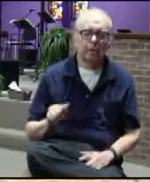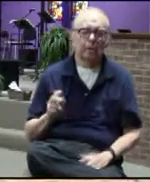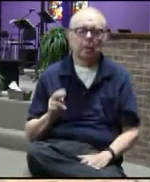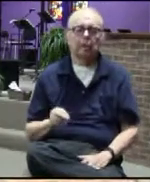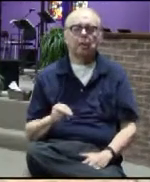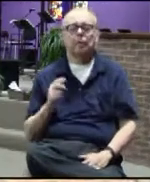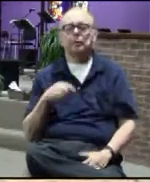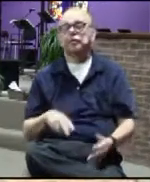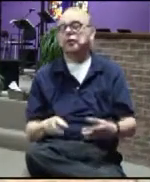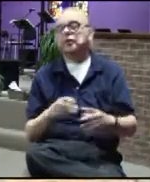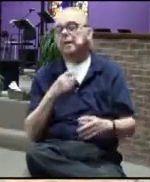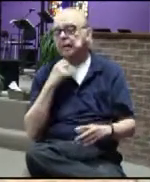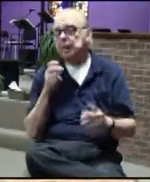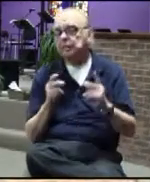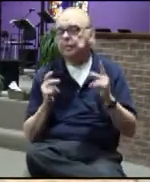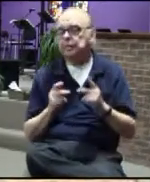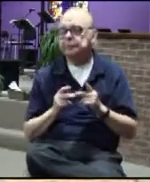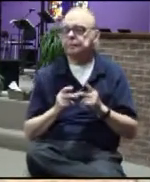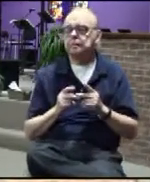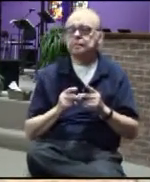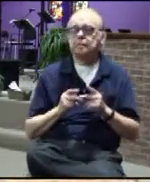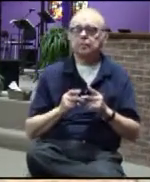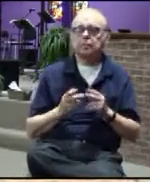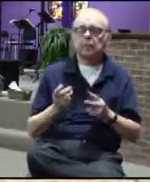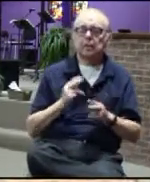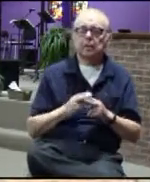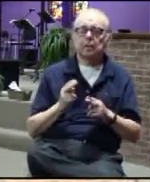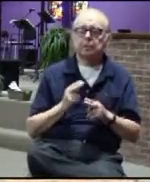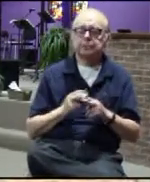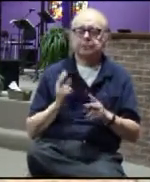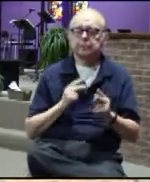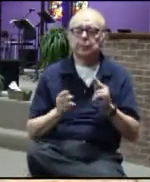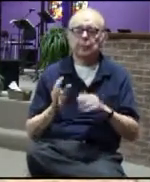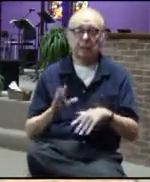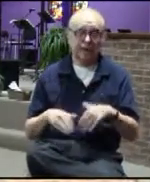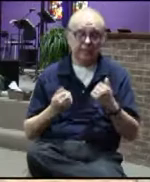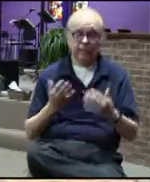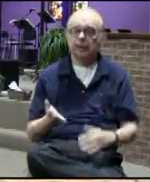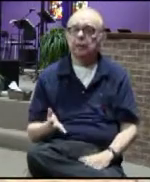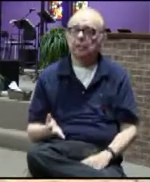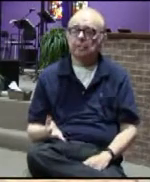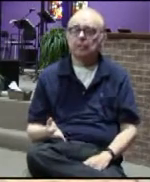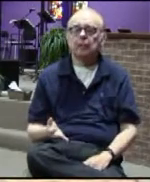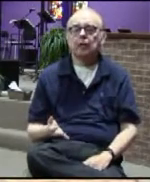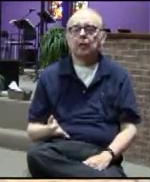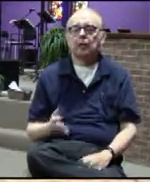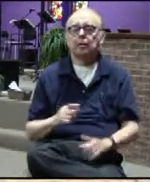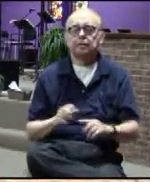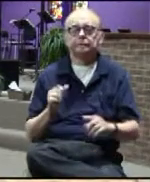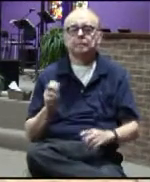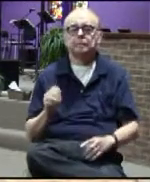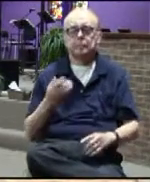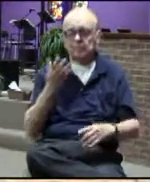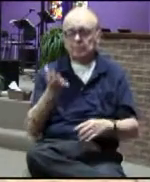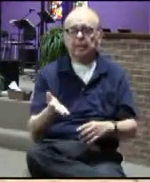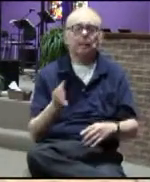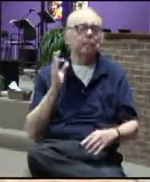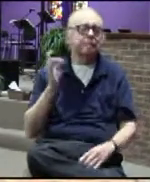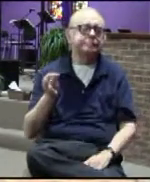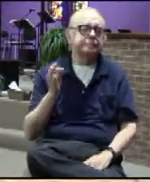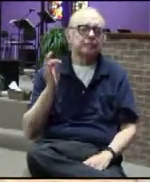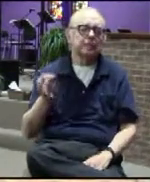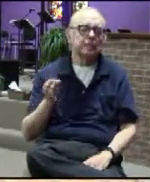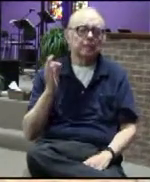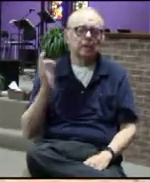was in the desert. And very few people were living in that desert. But John was out there preaching.